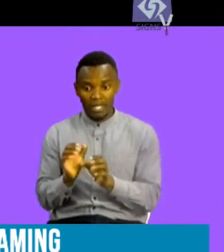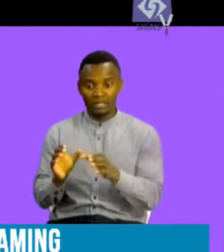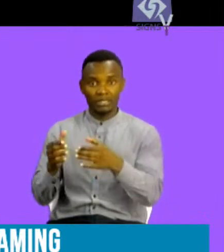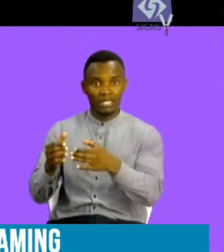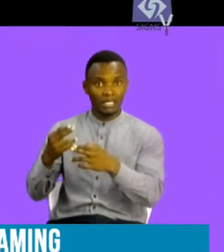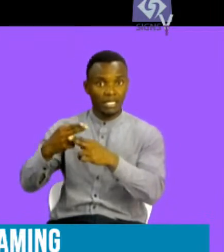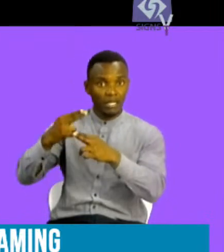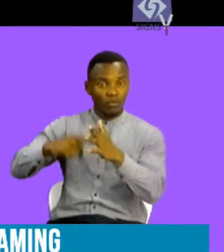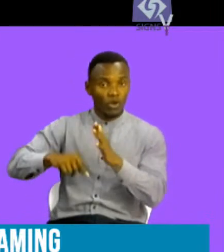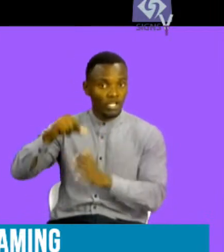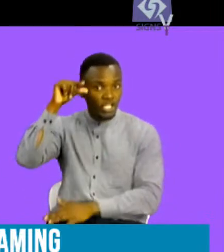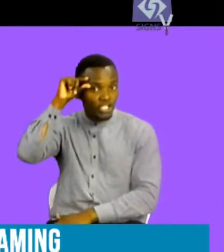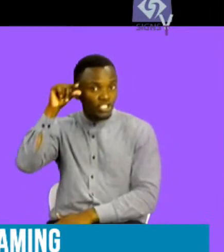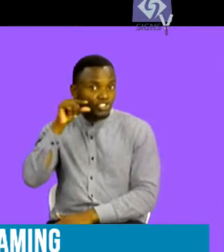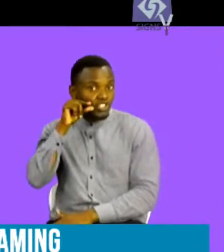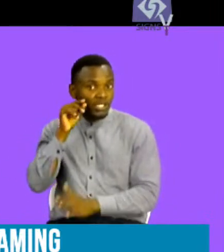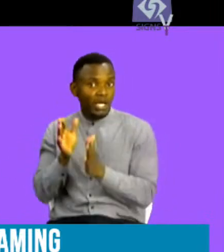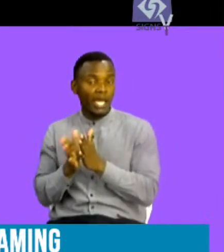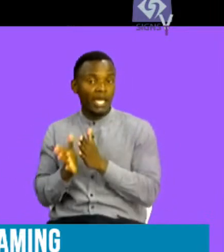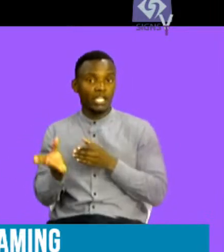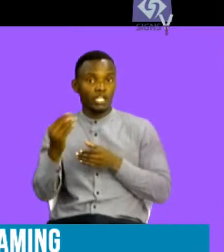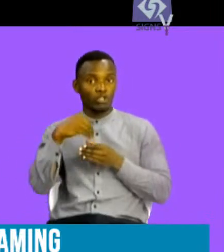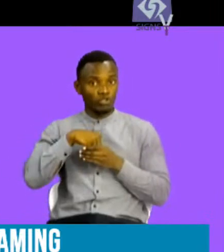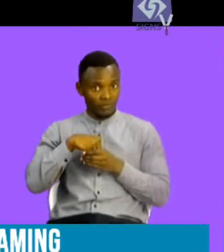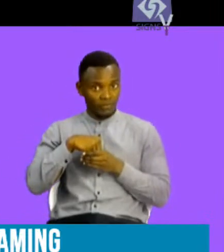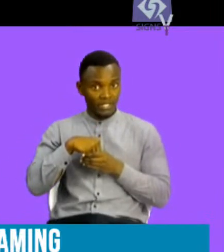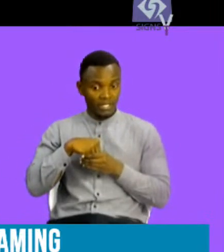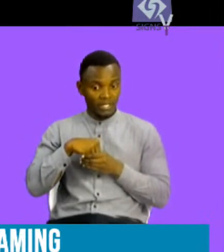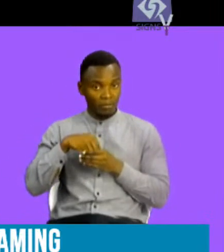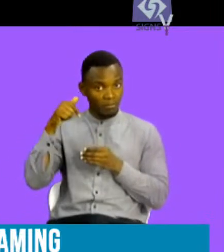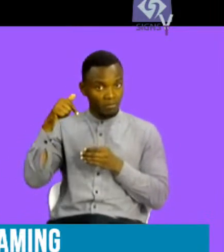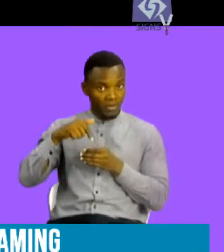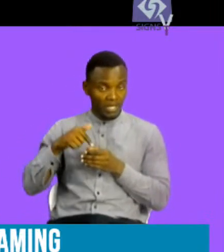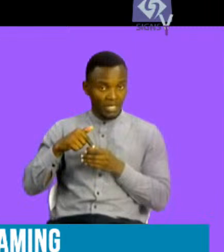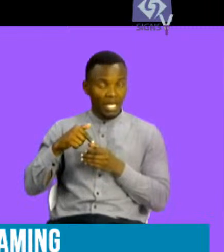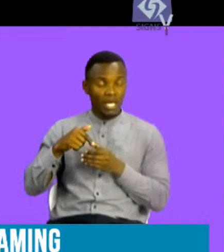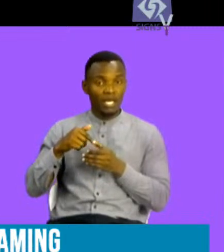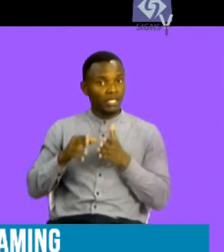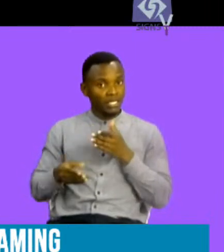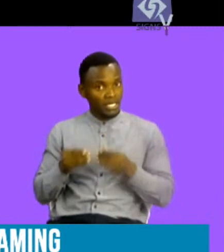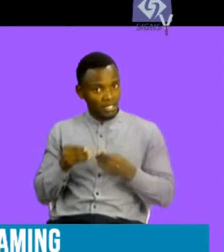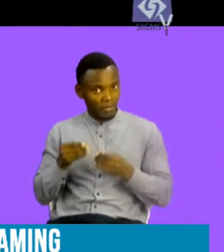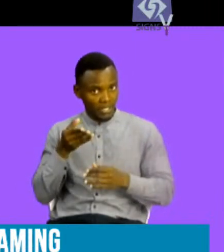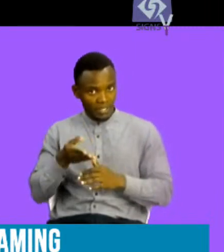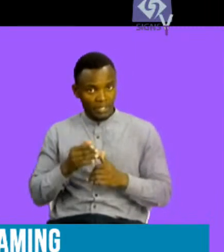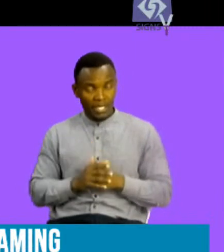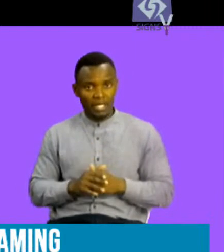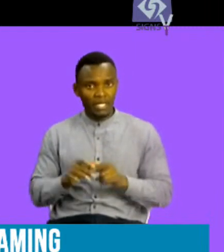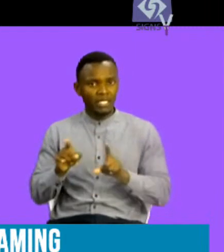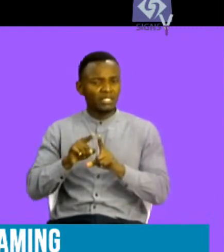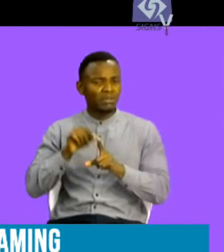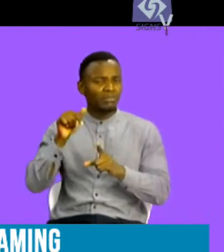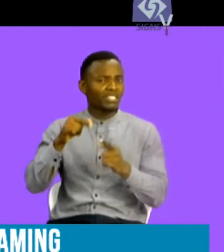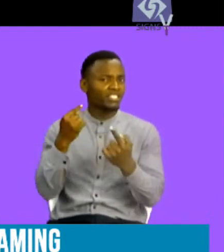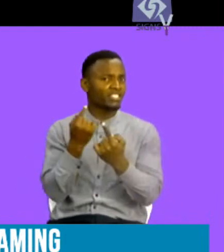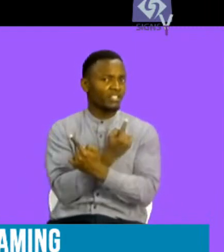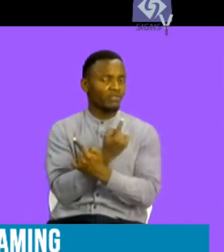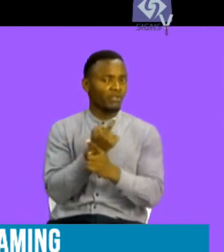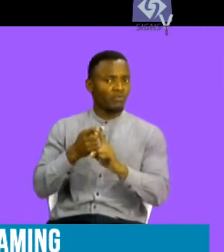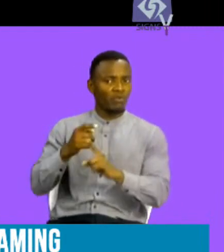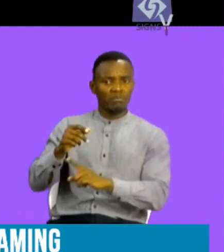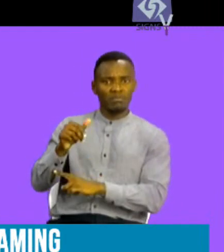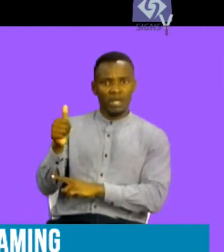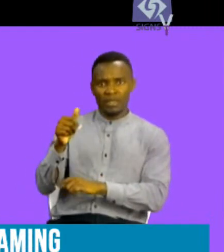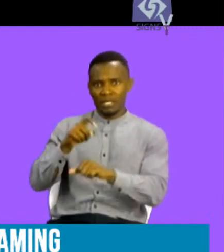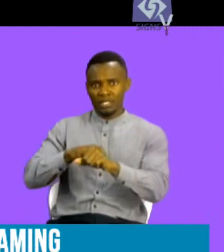gender and inclusivity. That is where disability really falls, as opposed to other times when it was hidden under other